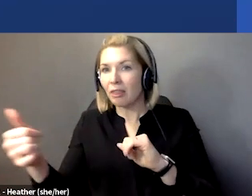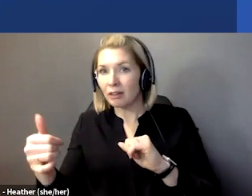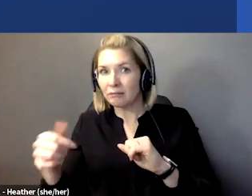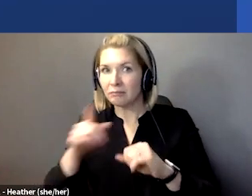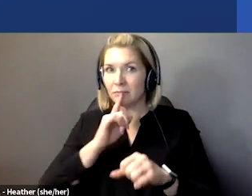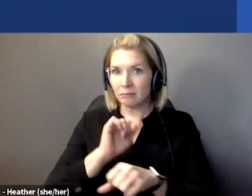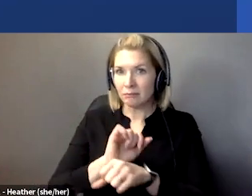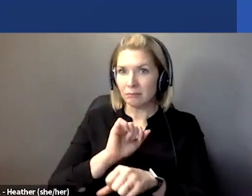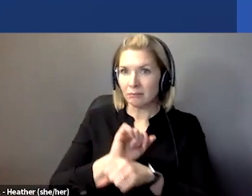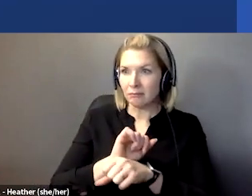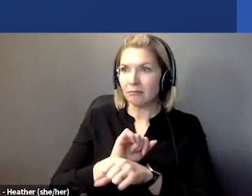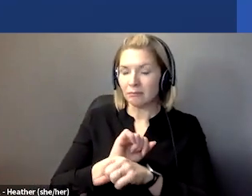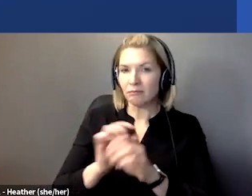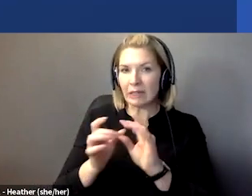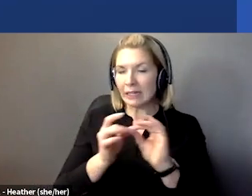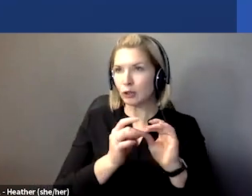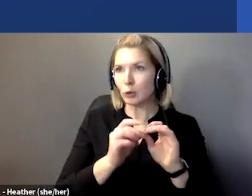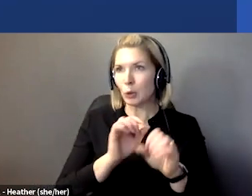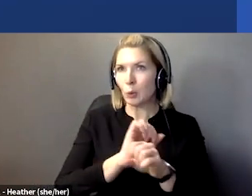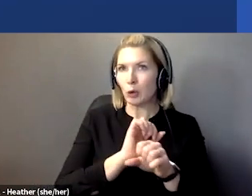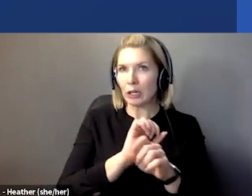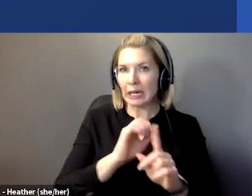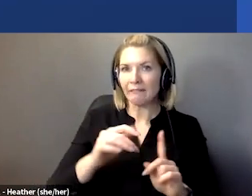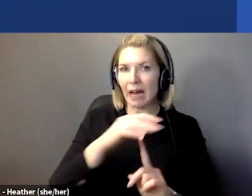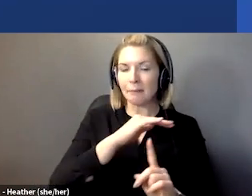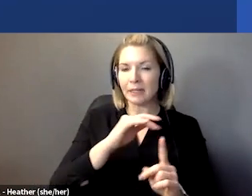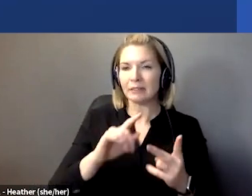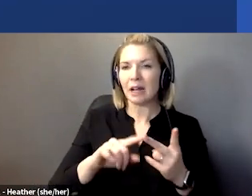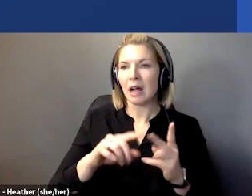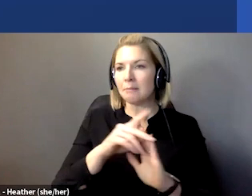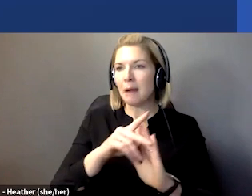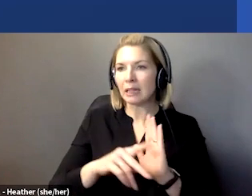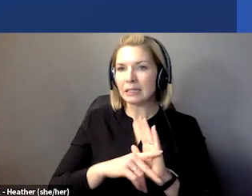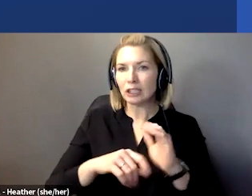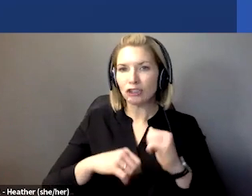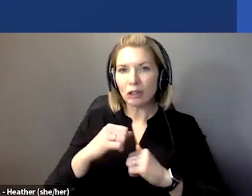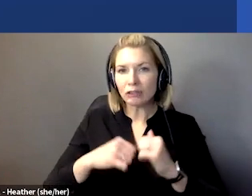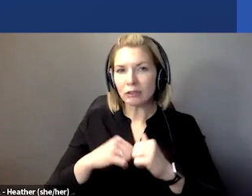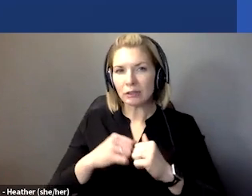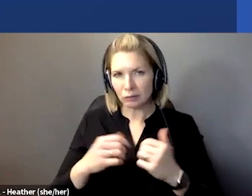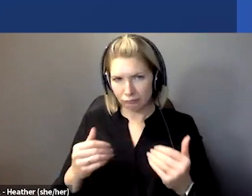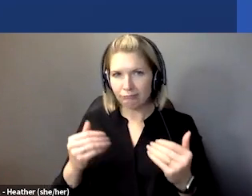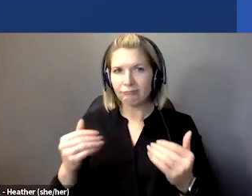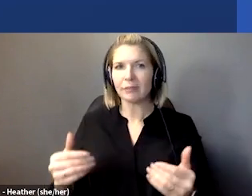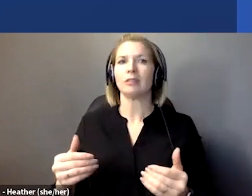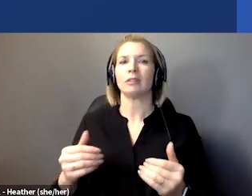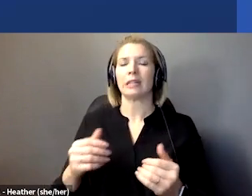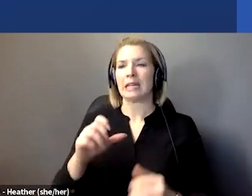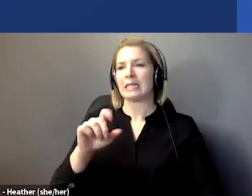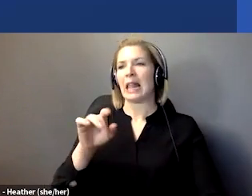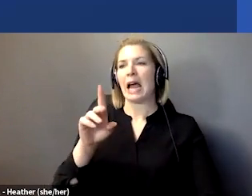the importance of the work environment? Was it about policy structures? So in your Slido window, you should see an open-ended text